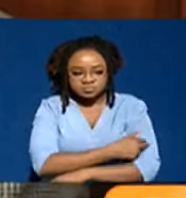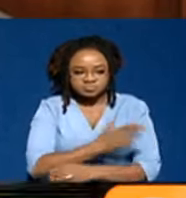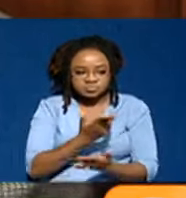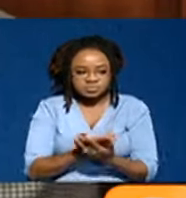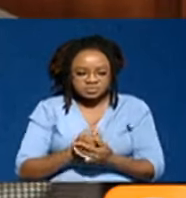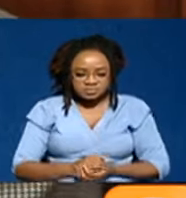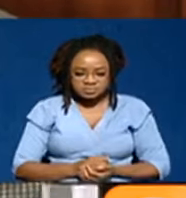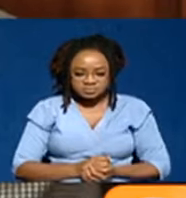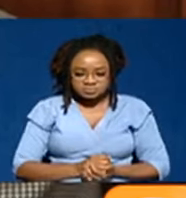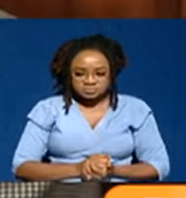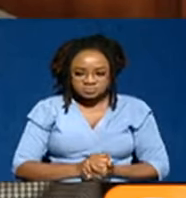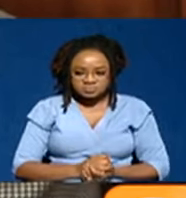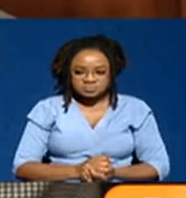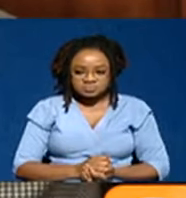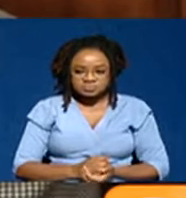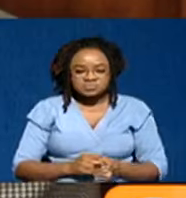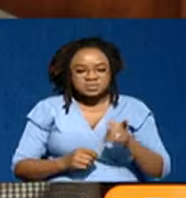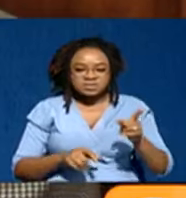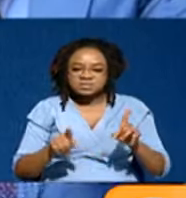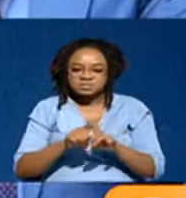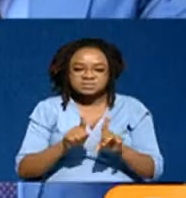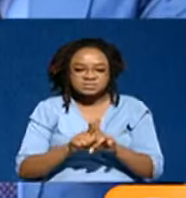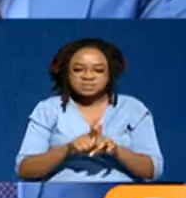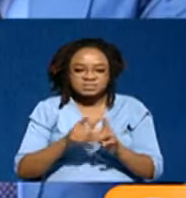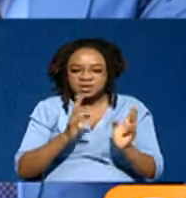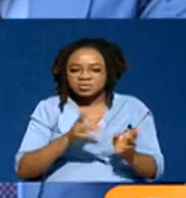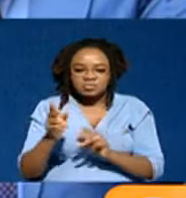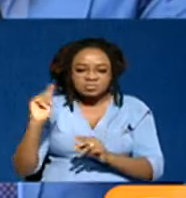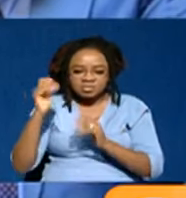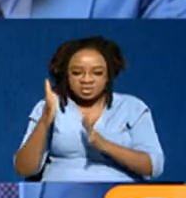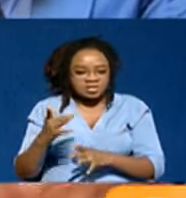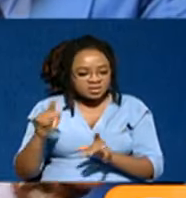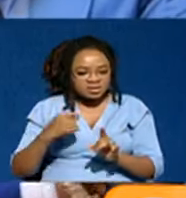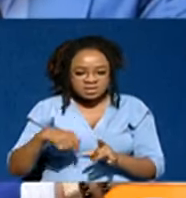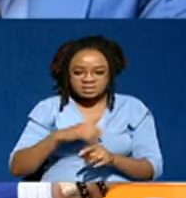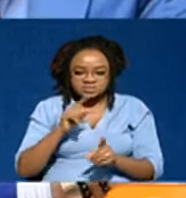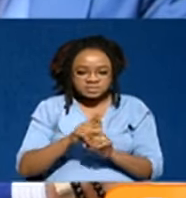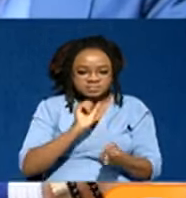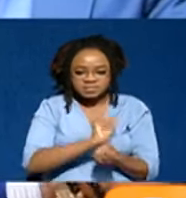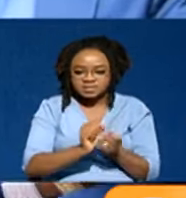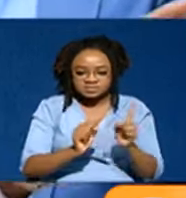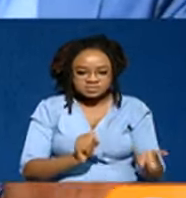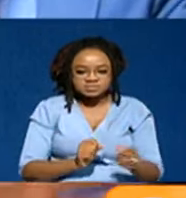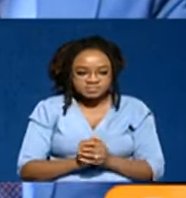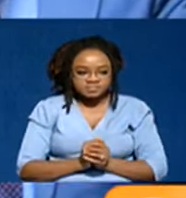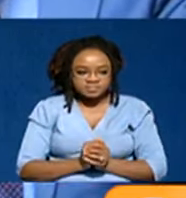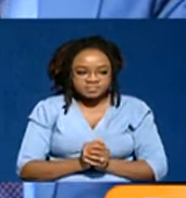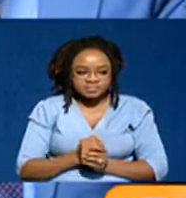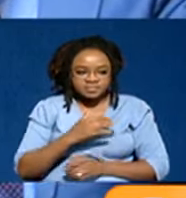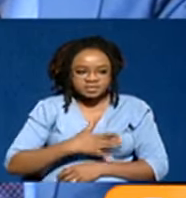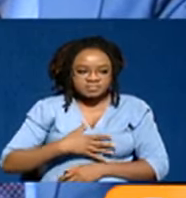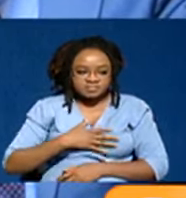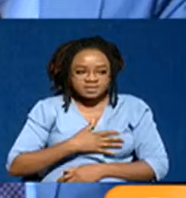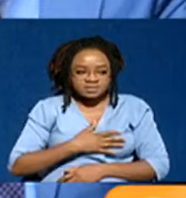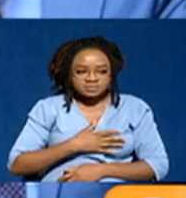us deal with him just like we would have dealt with a Wanjiku or a robot somewhere. So, Your Honor, on that note, do not admit